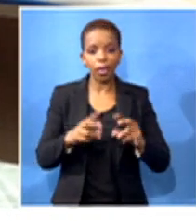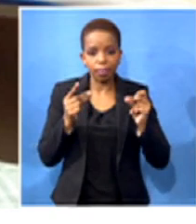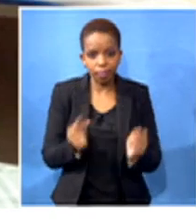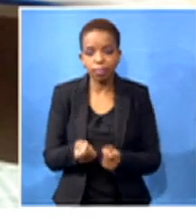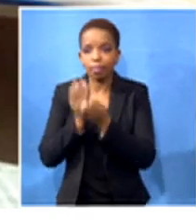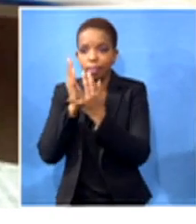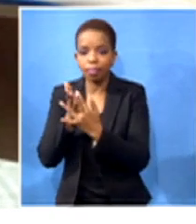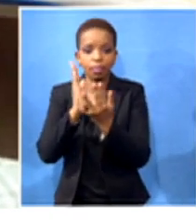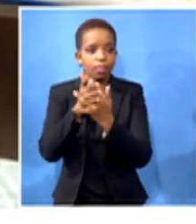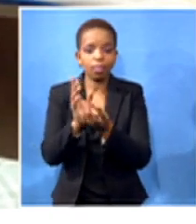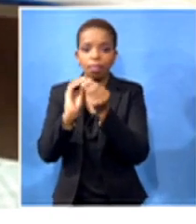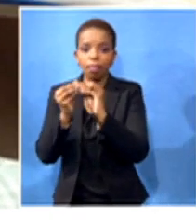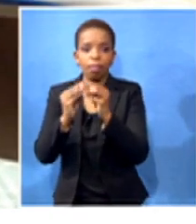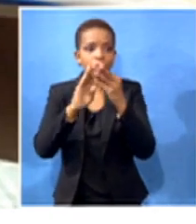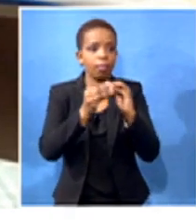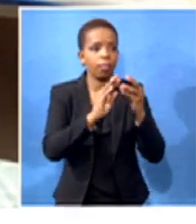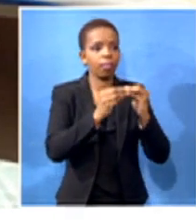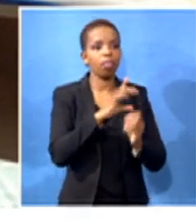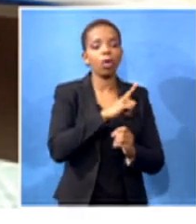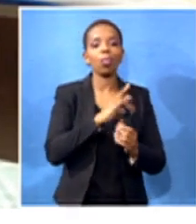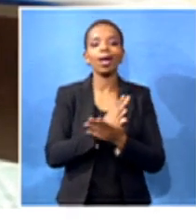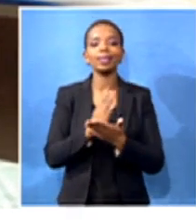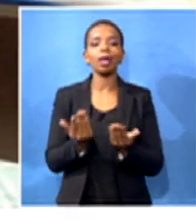the things really are not difficult